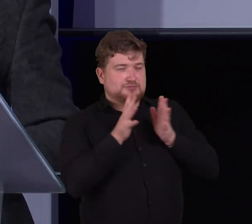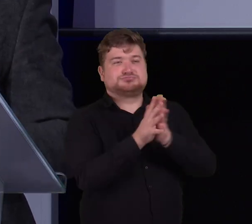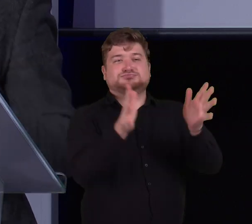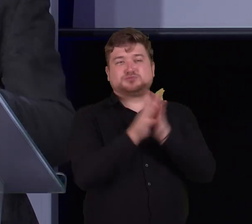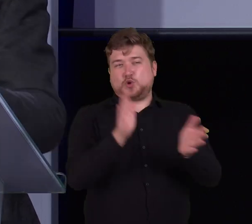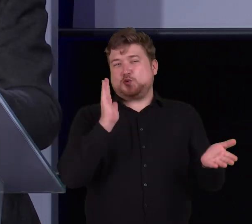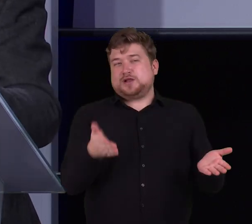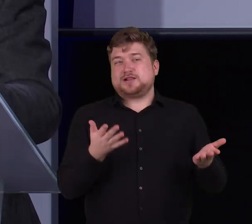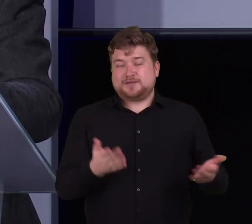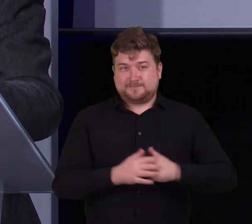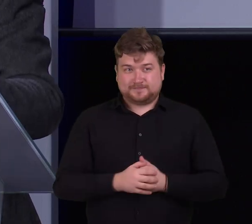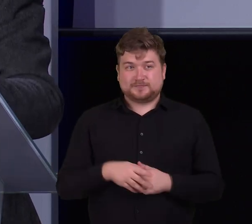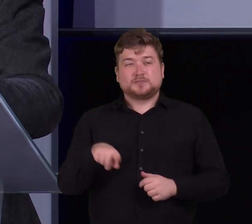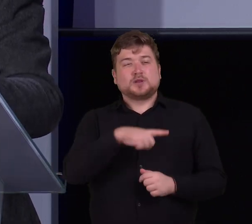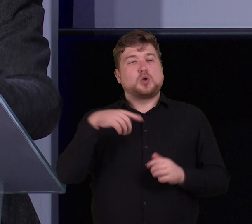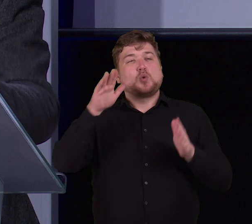I really